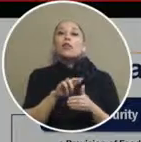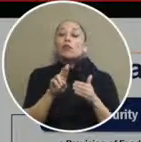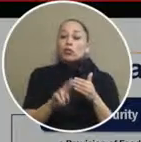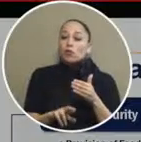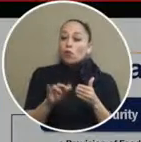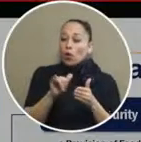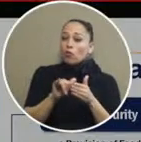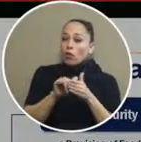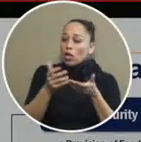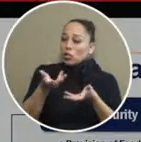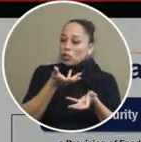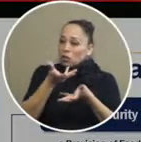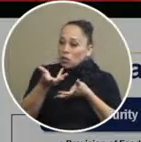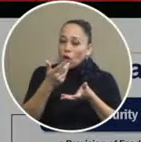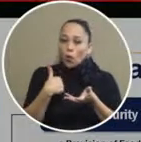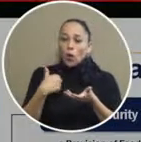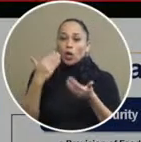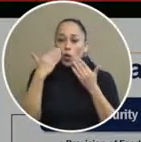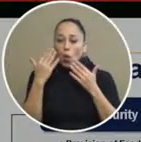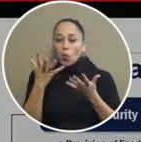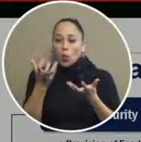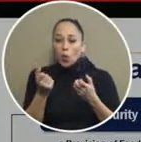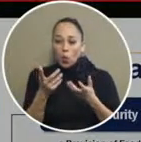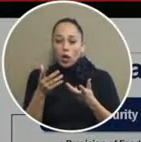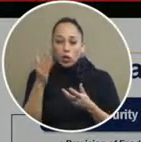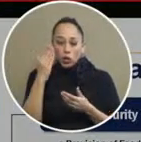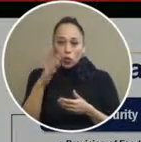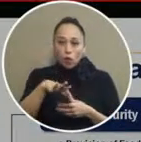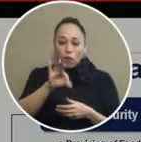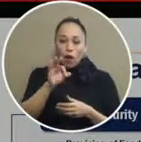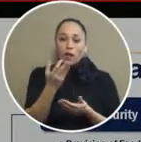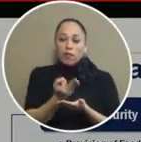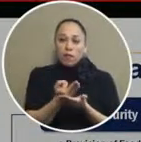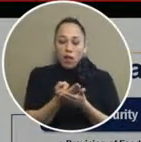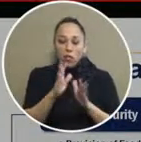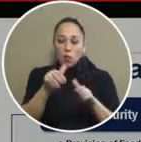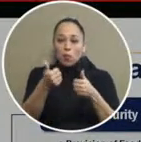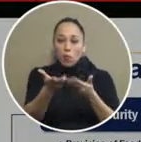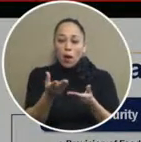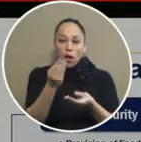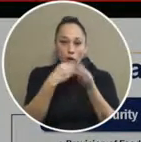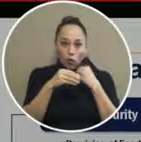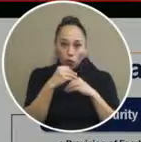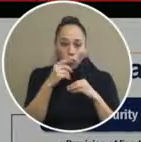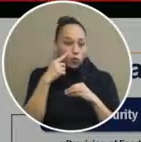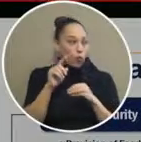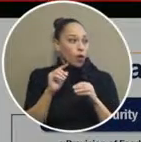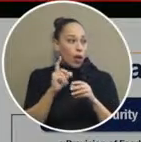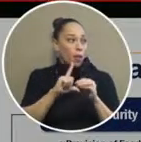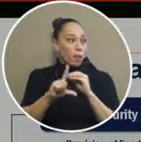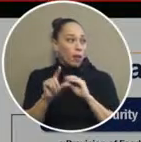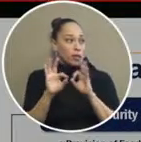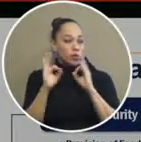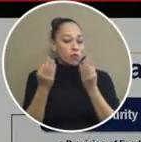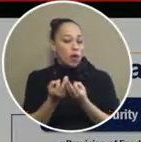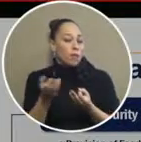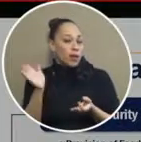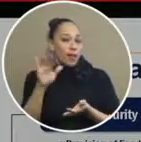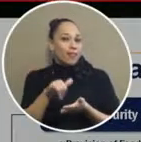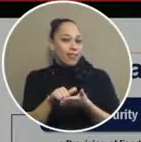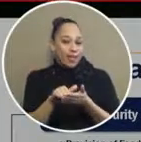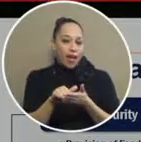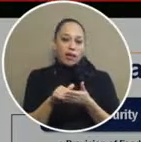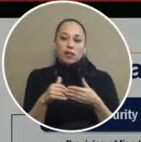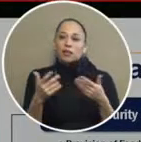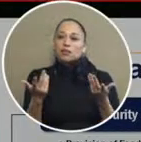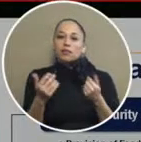those conversations, we know that we want to allocate funding to the provision of food to El Paso families. That is funding